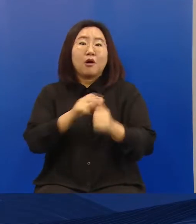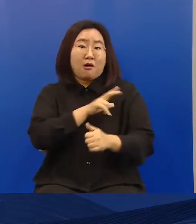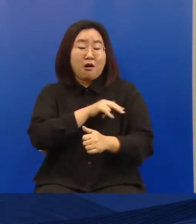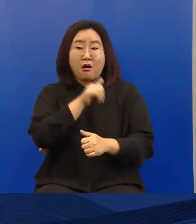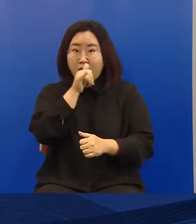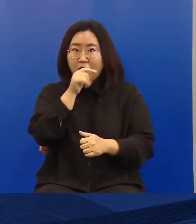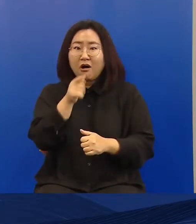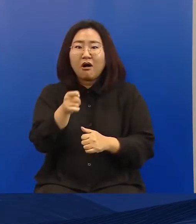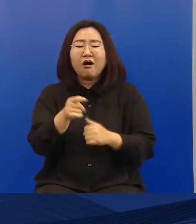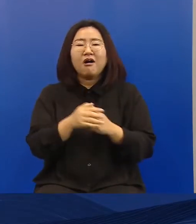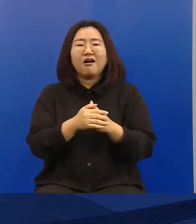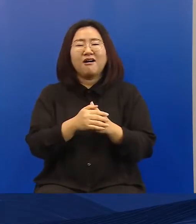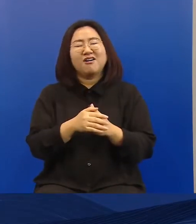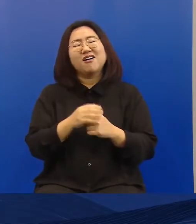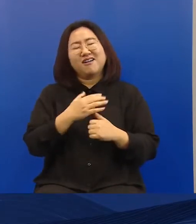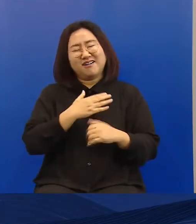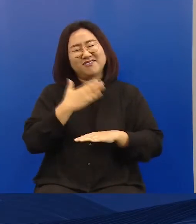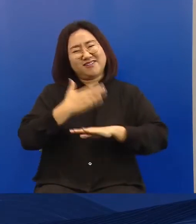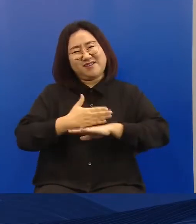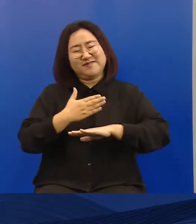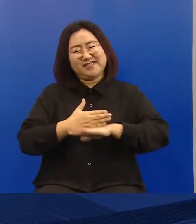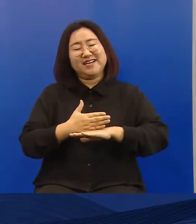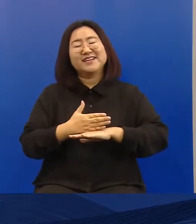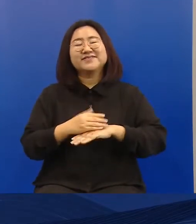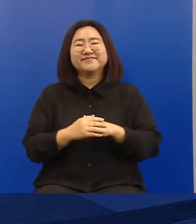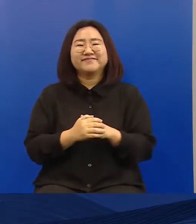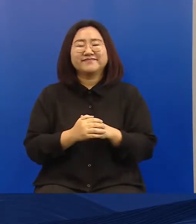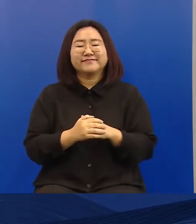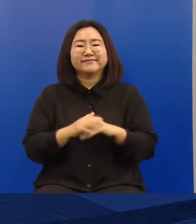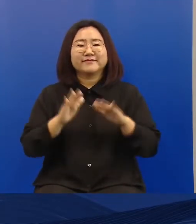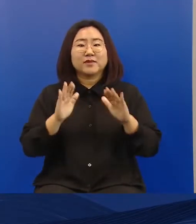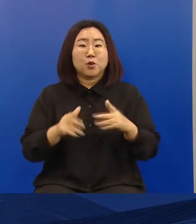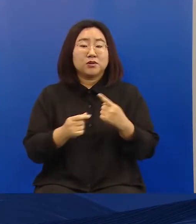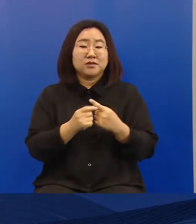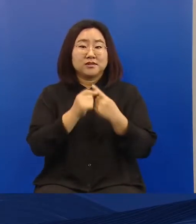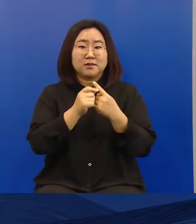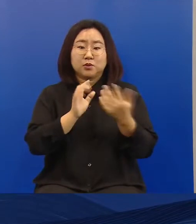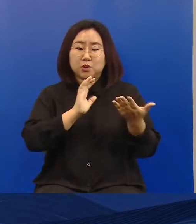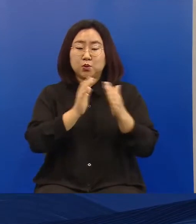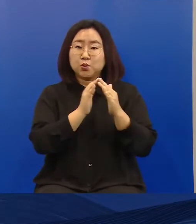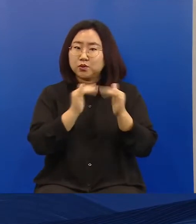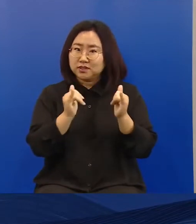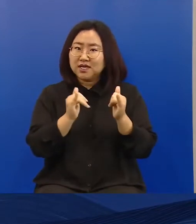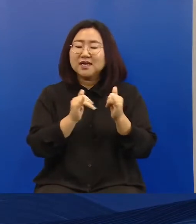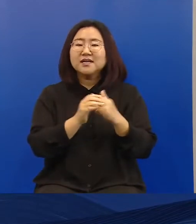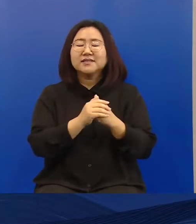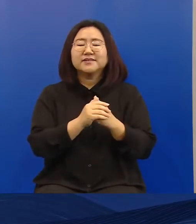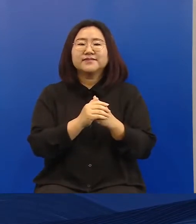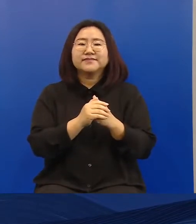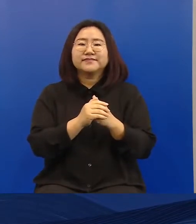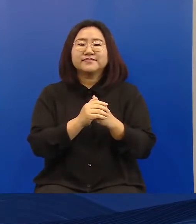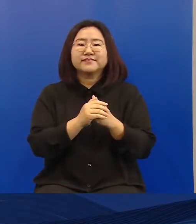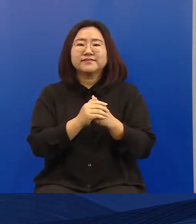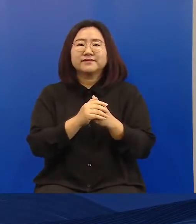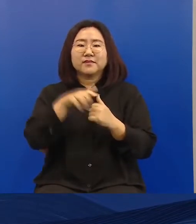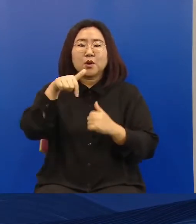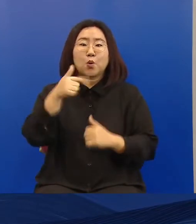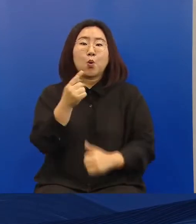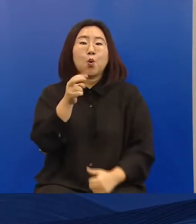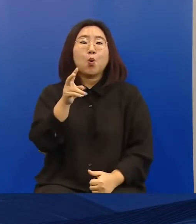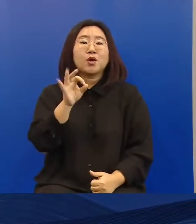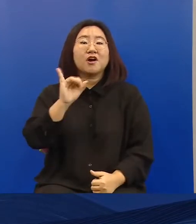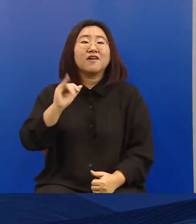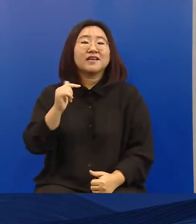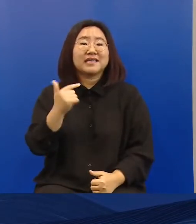language interpretation. But that's a great support for us to support people with hearing